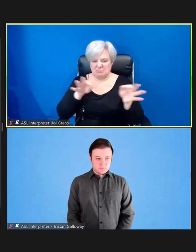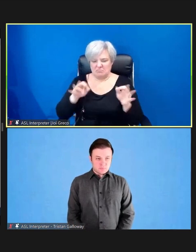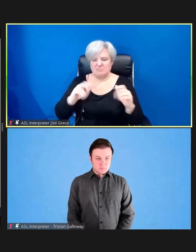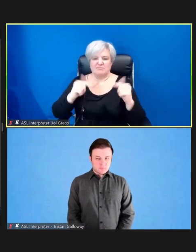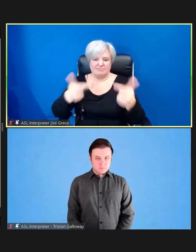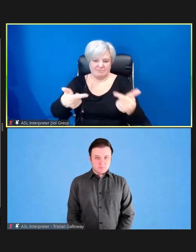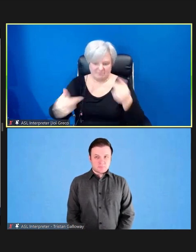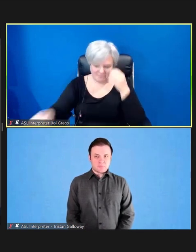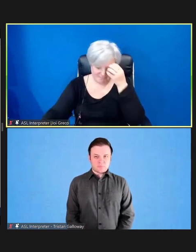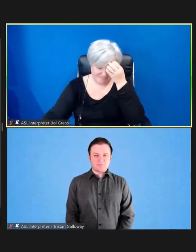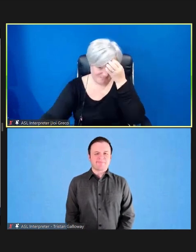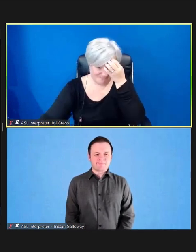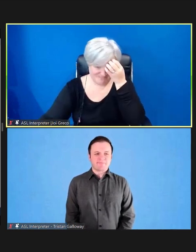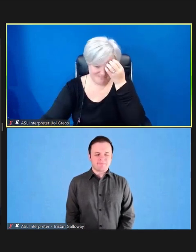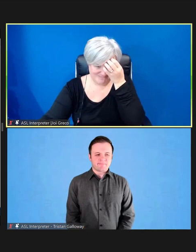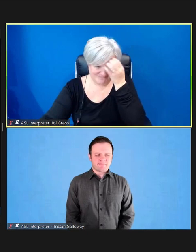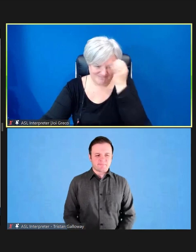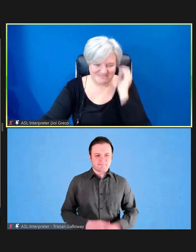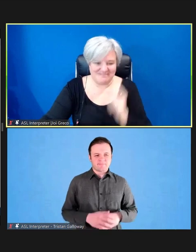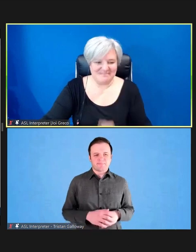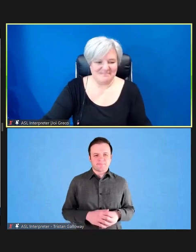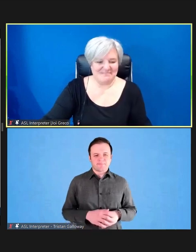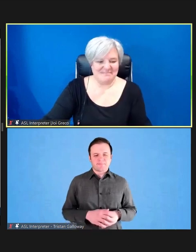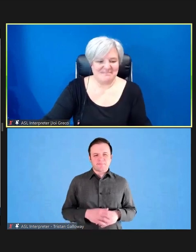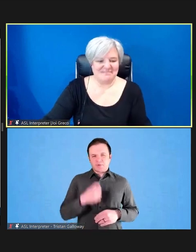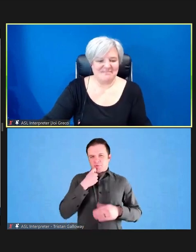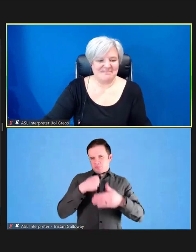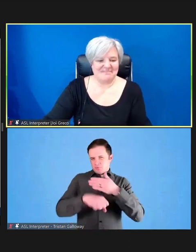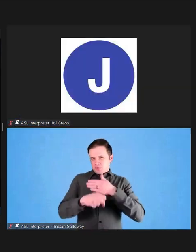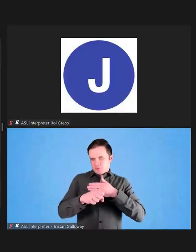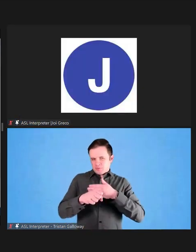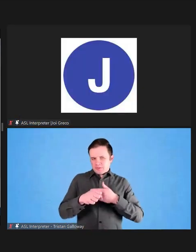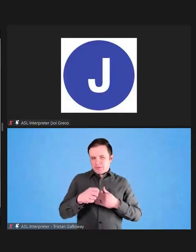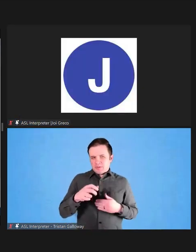Newborn Hearing Screening Next Steps.